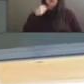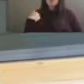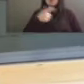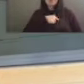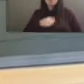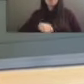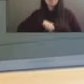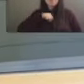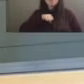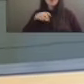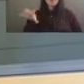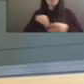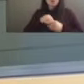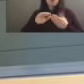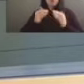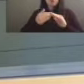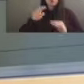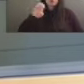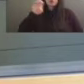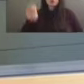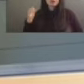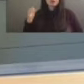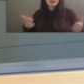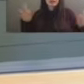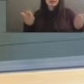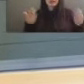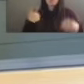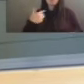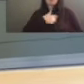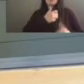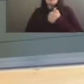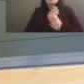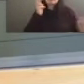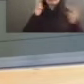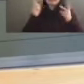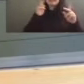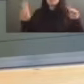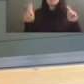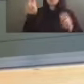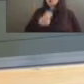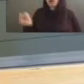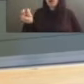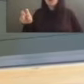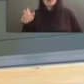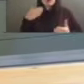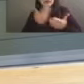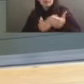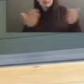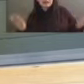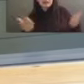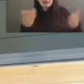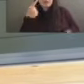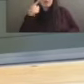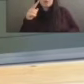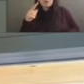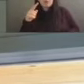Tracktown and Eugene. We really love seeing people travel and having fun, whether they're coming to the area from outside